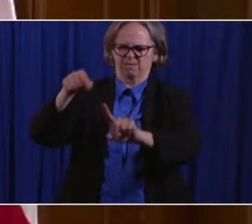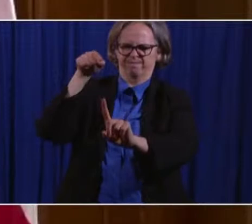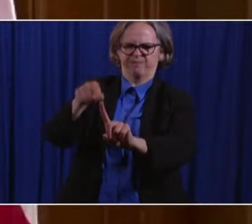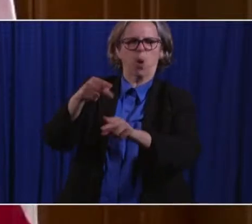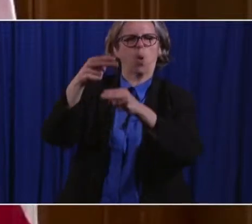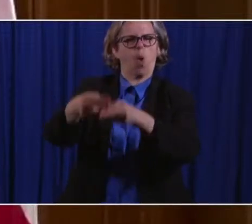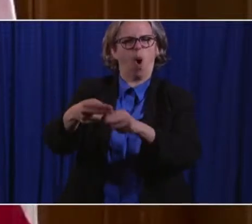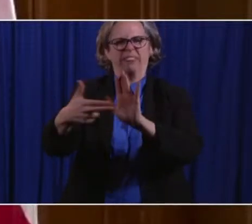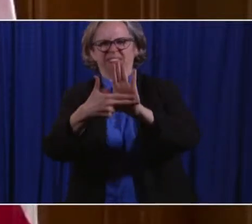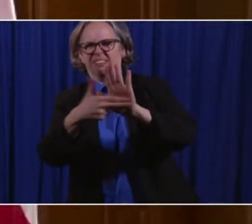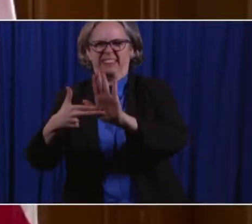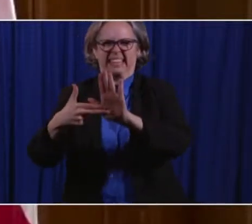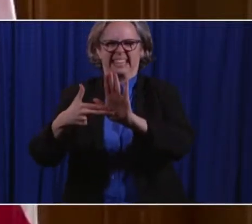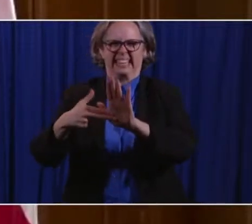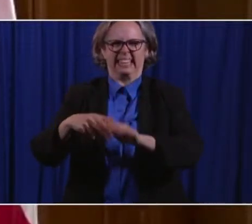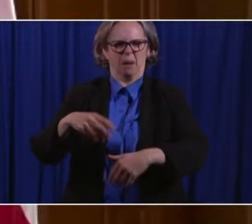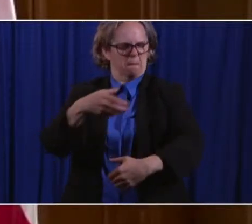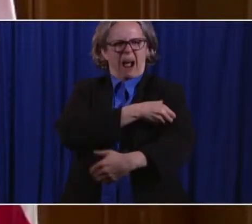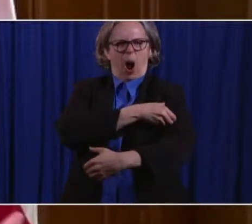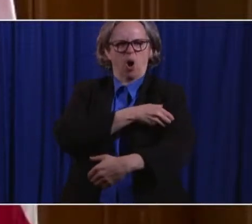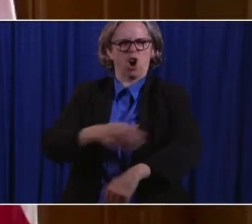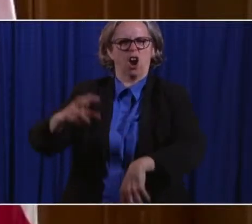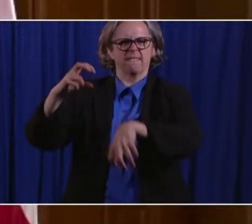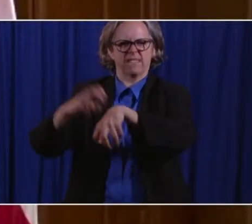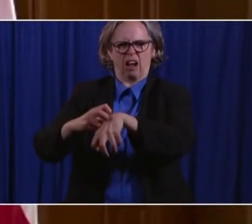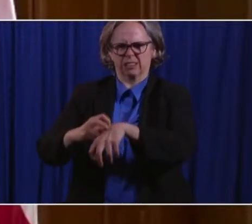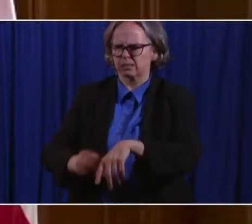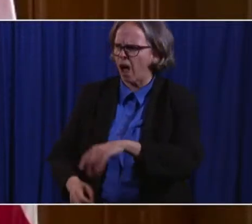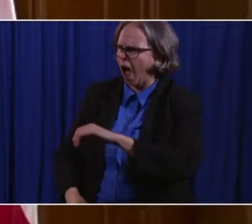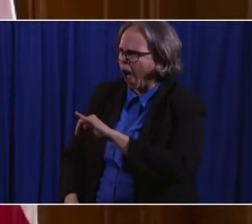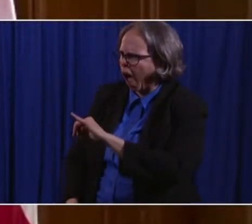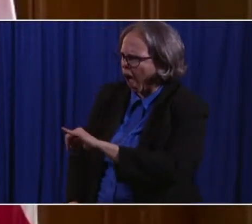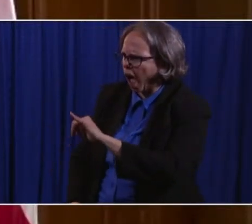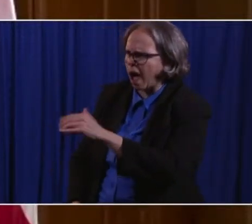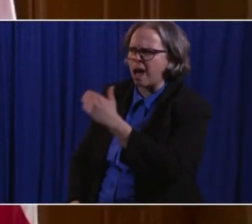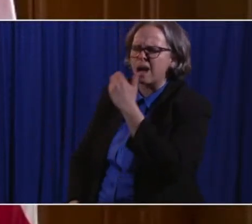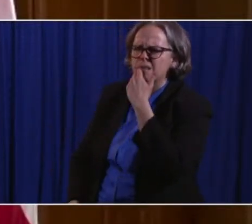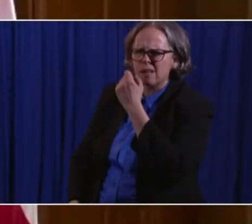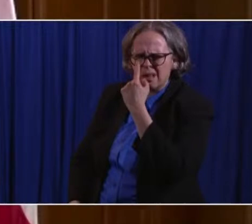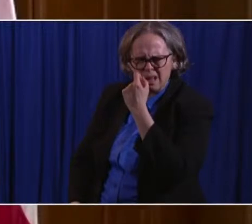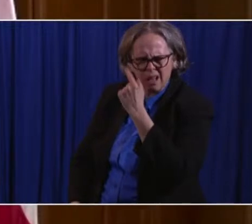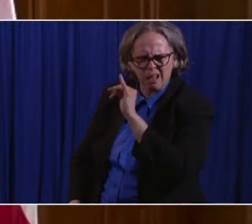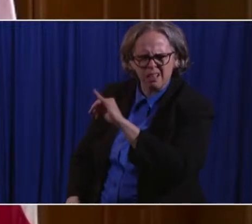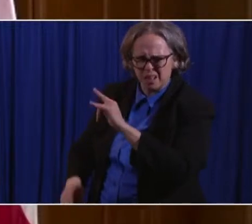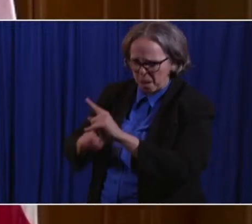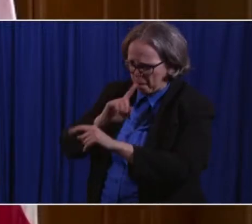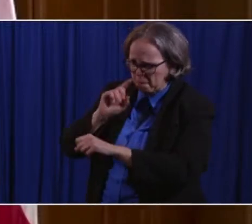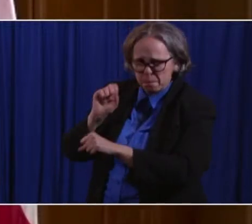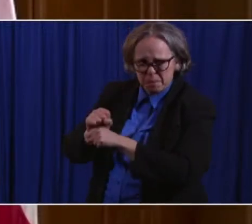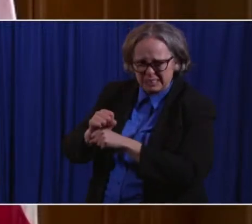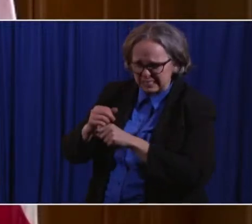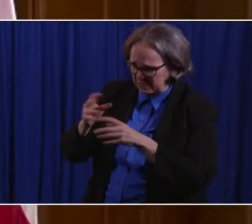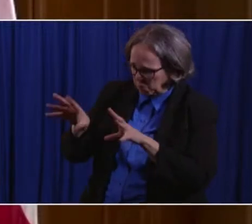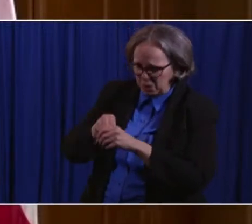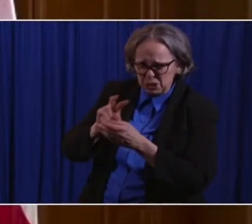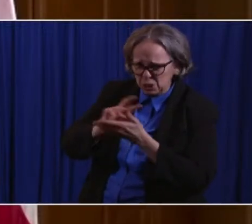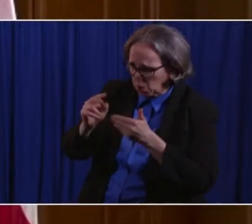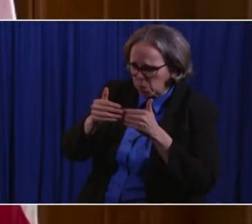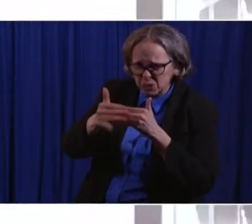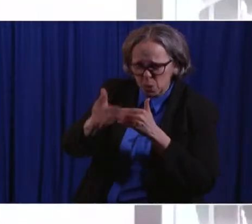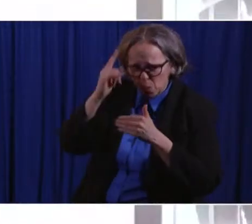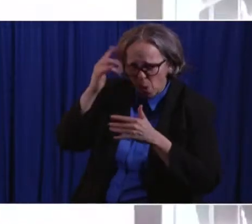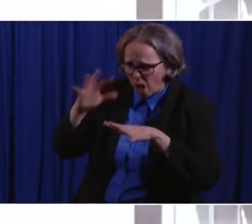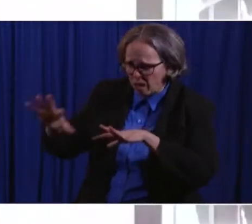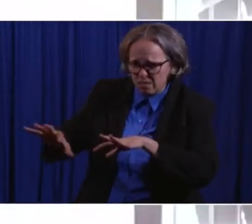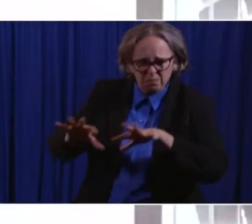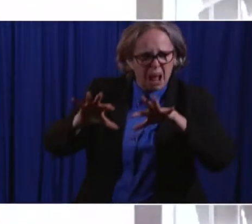So if I understand what you're saying, you think within 2 weeks these variants will be the dominant, will be? Yes. Yeah,